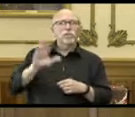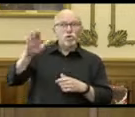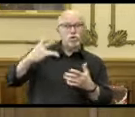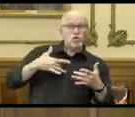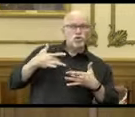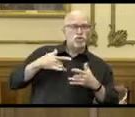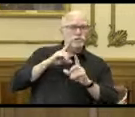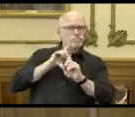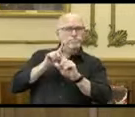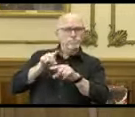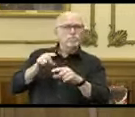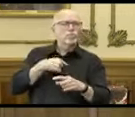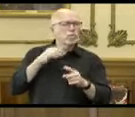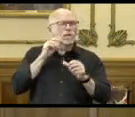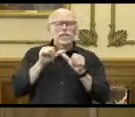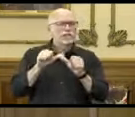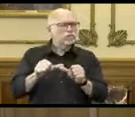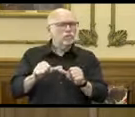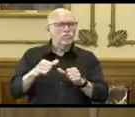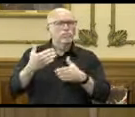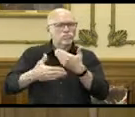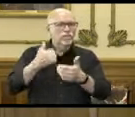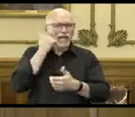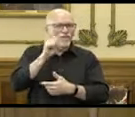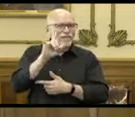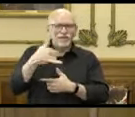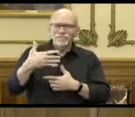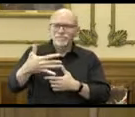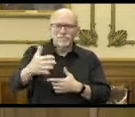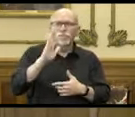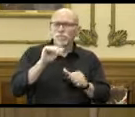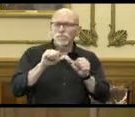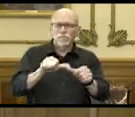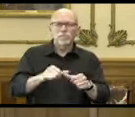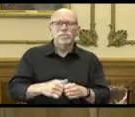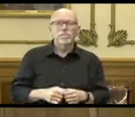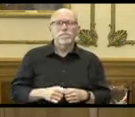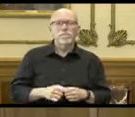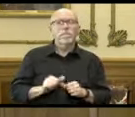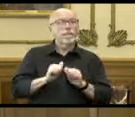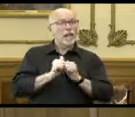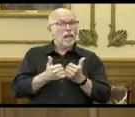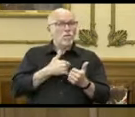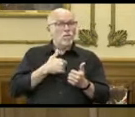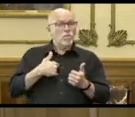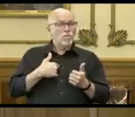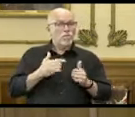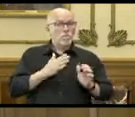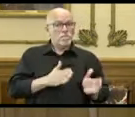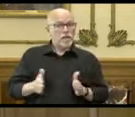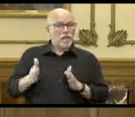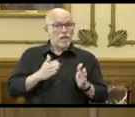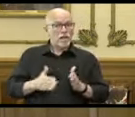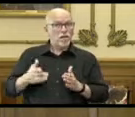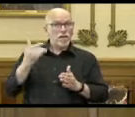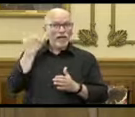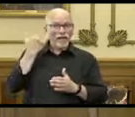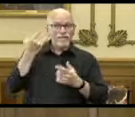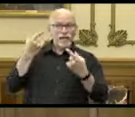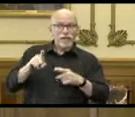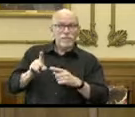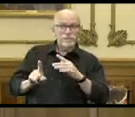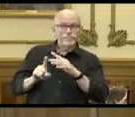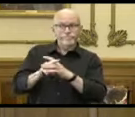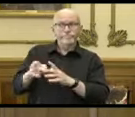and we'll continue to do this every day forward. How to prepare for a positive case in a